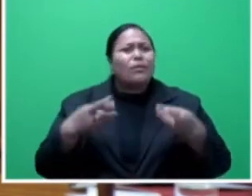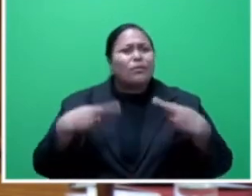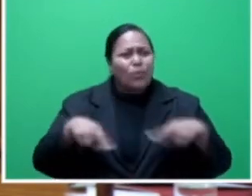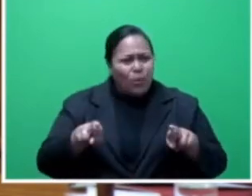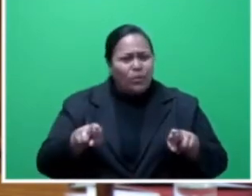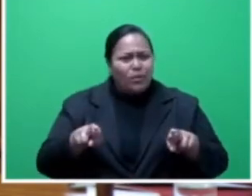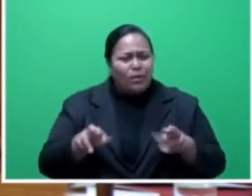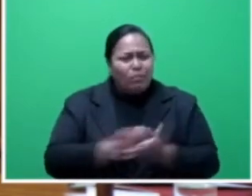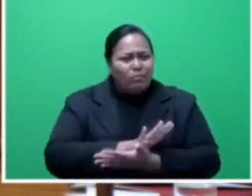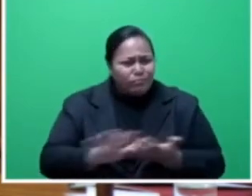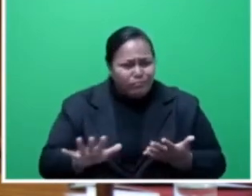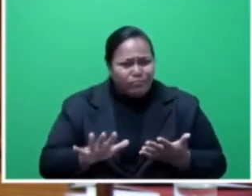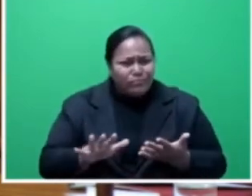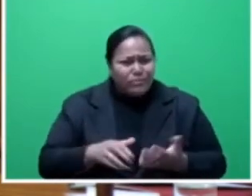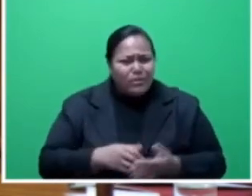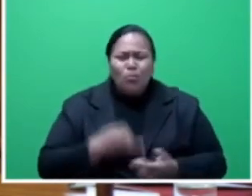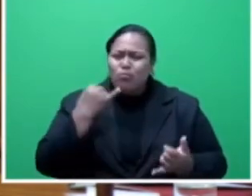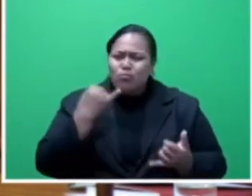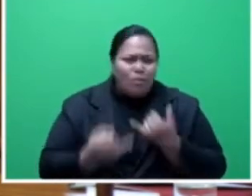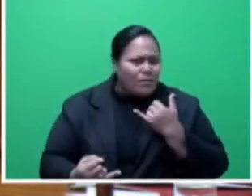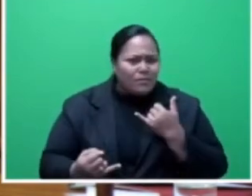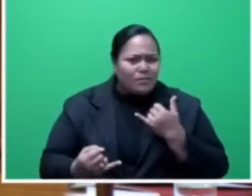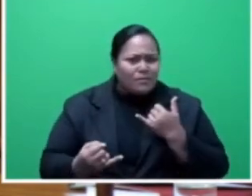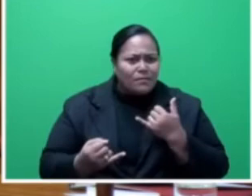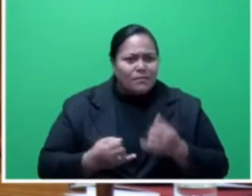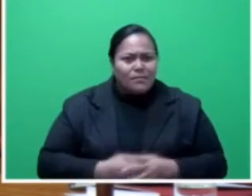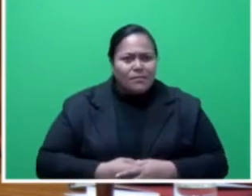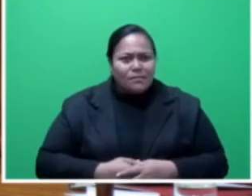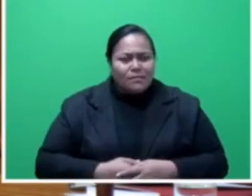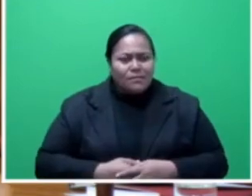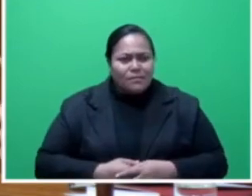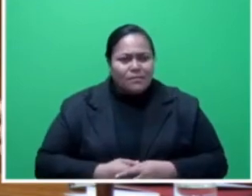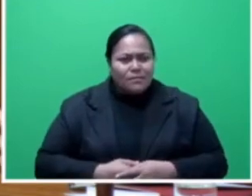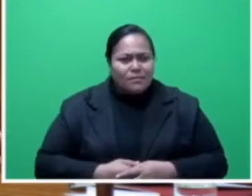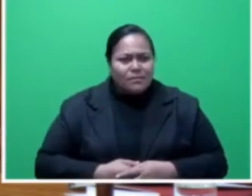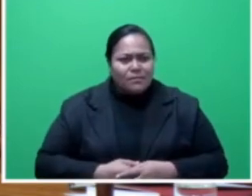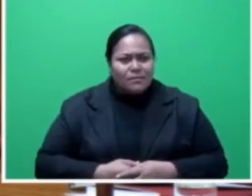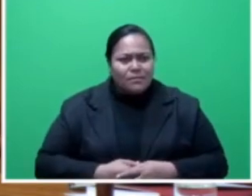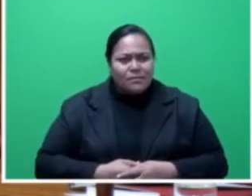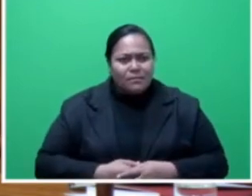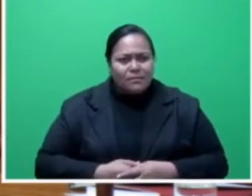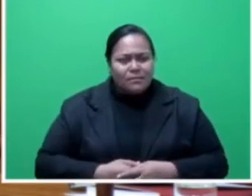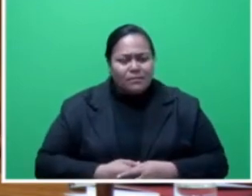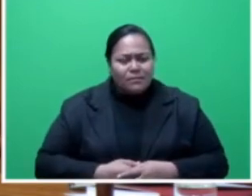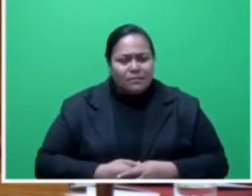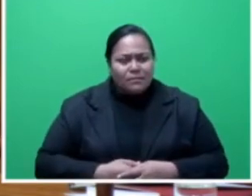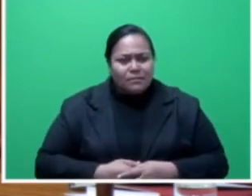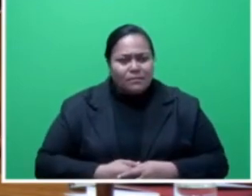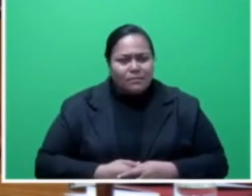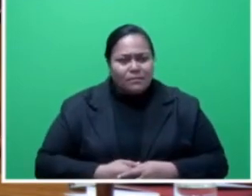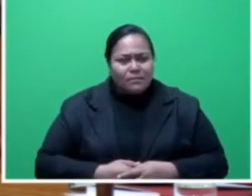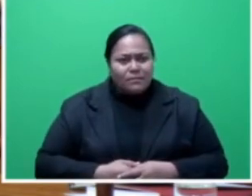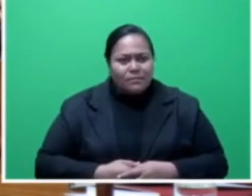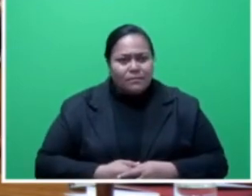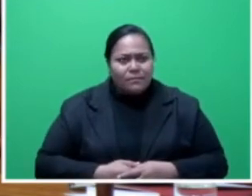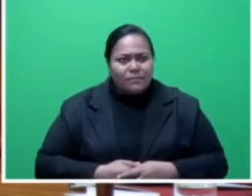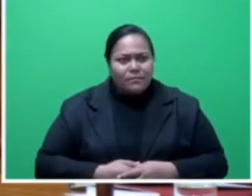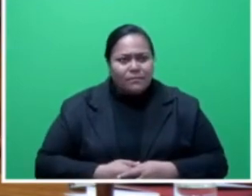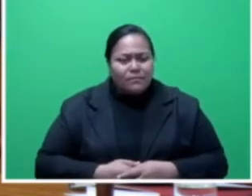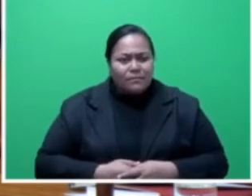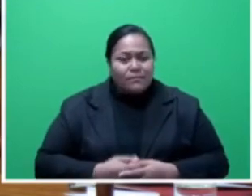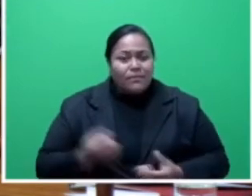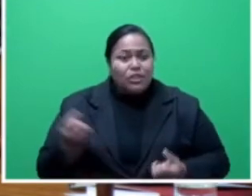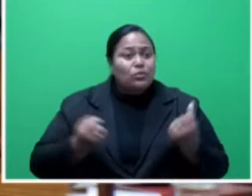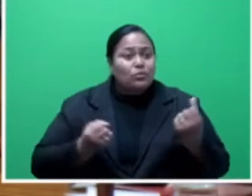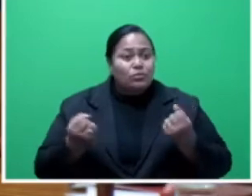the worst since independence. Yes, you go down the Queen's Highway,